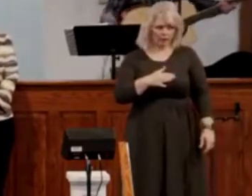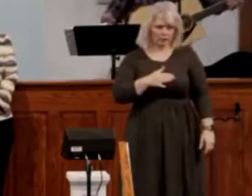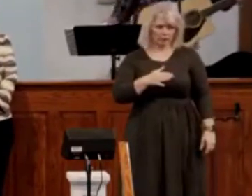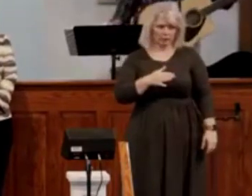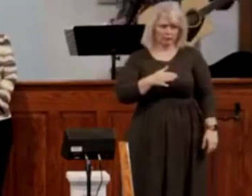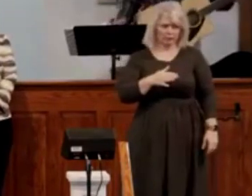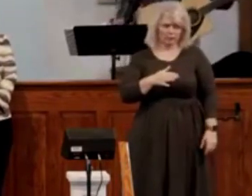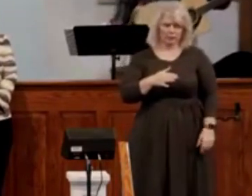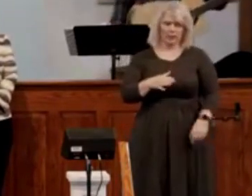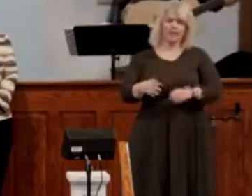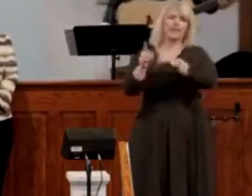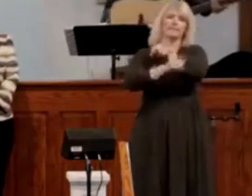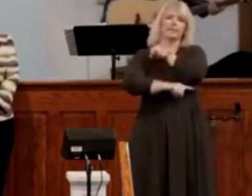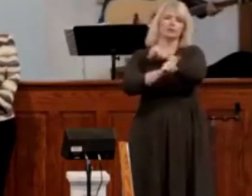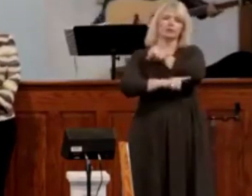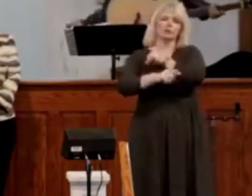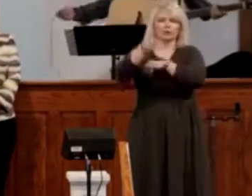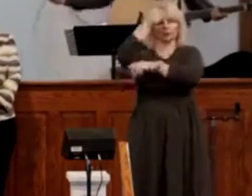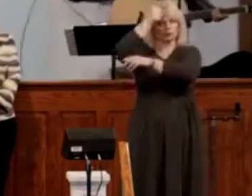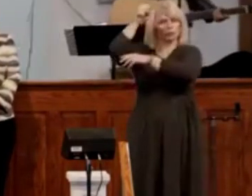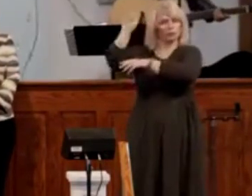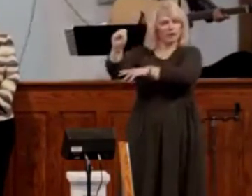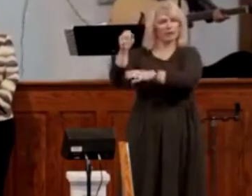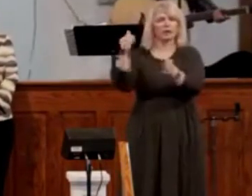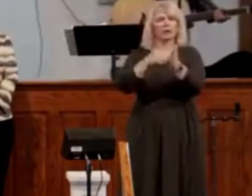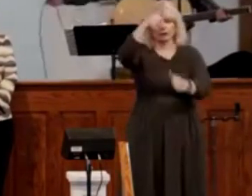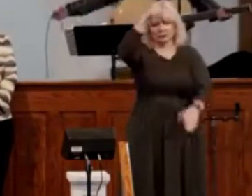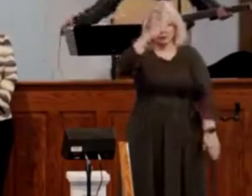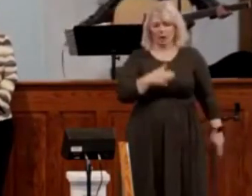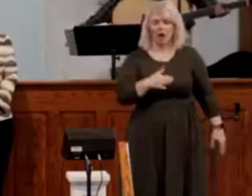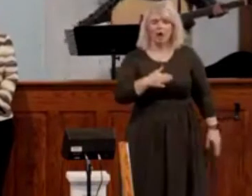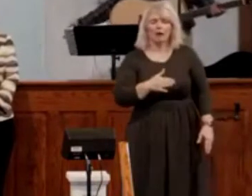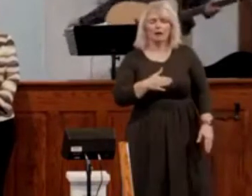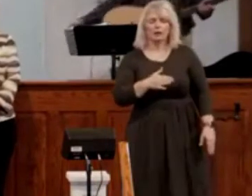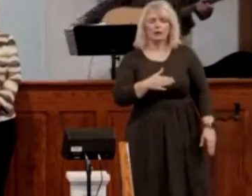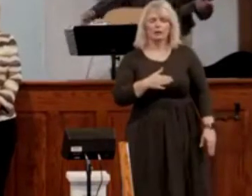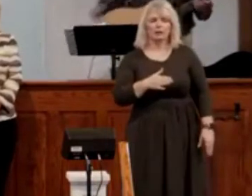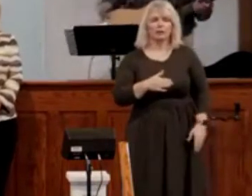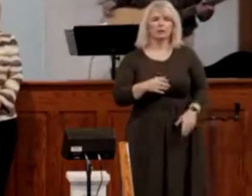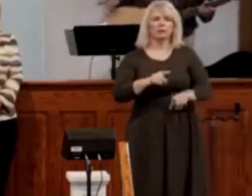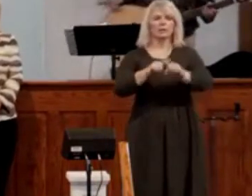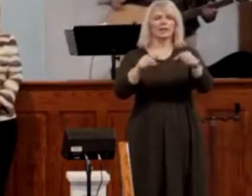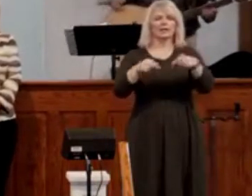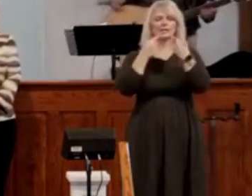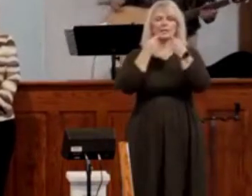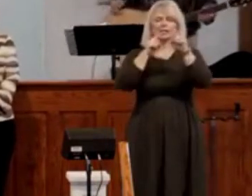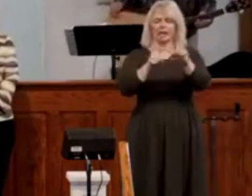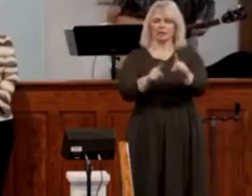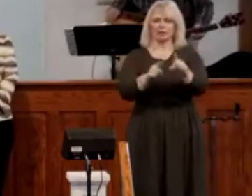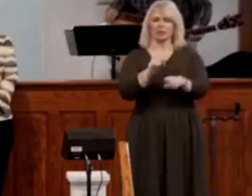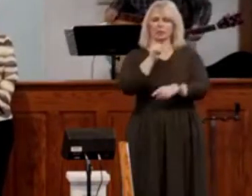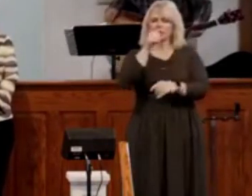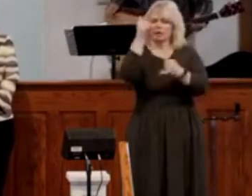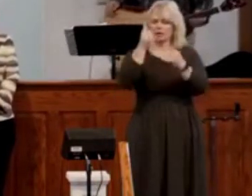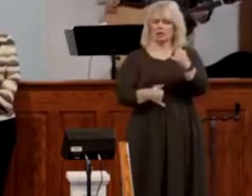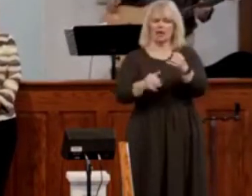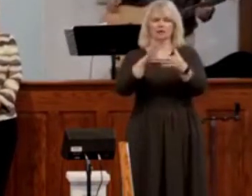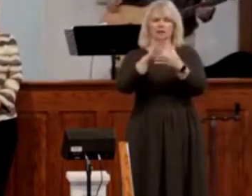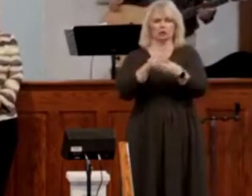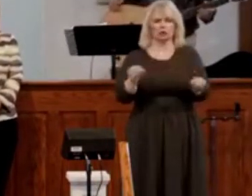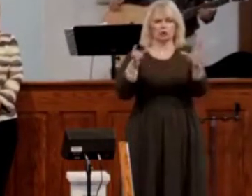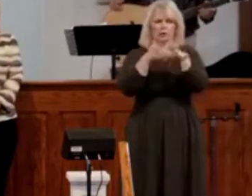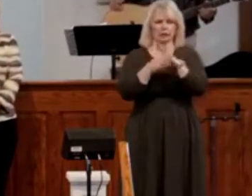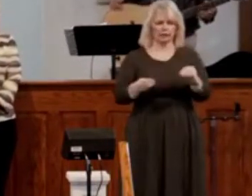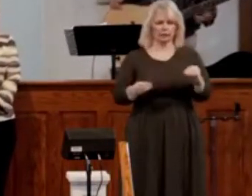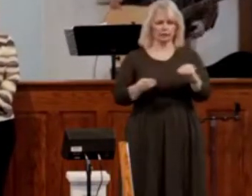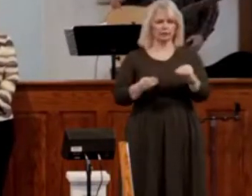Punishment because we've rebelled against a holy God. But what we're going to take in a minute is an announcement to you that that's not the final story,